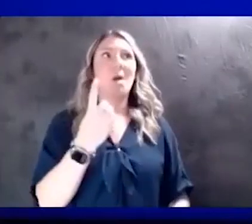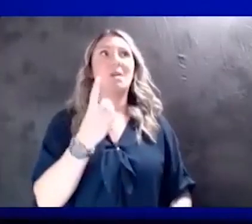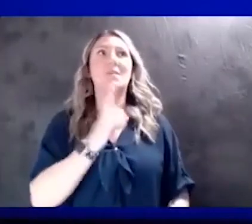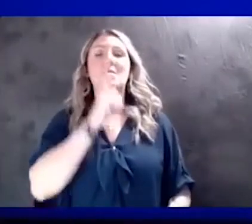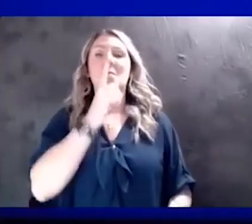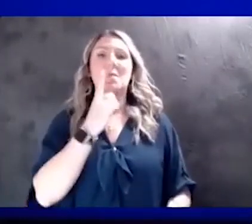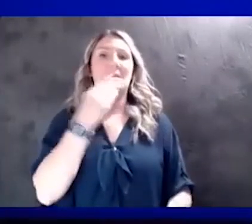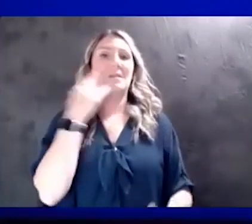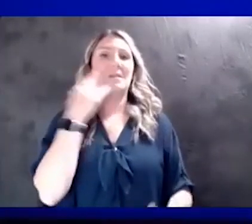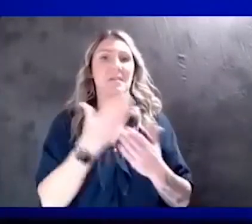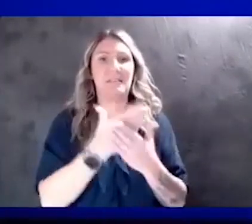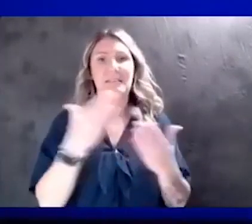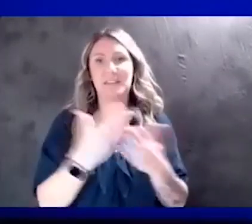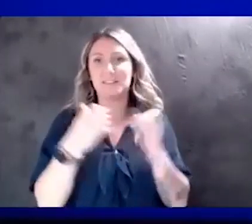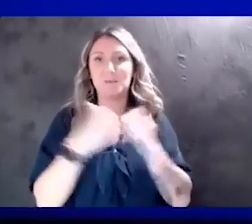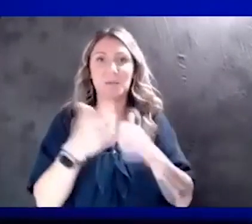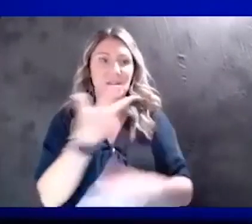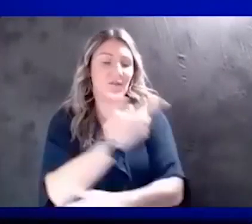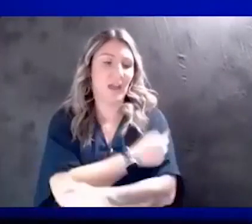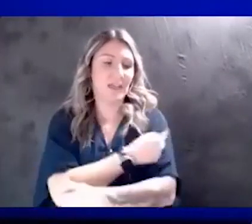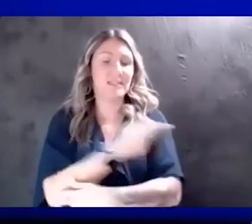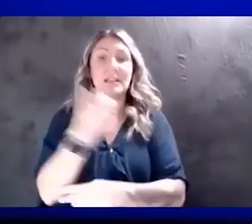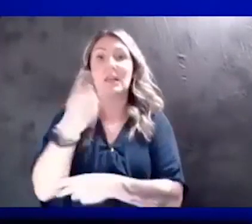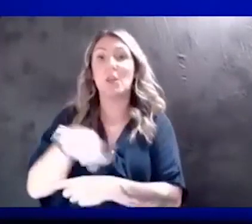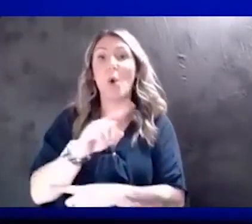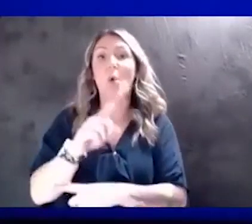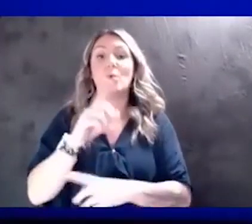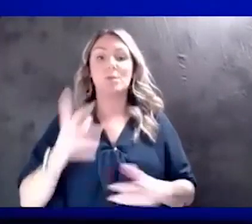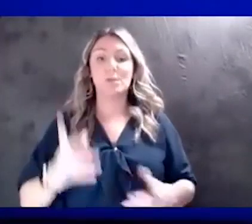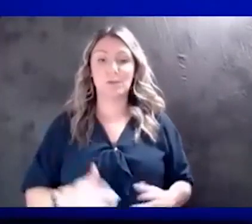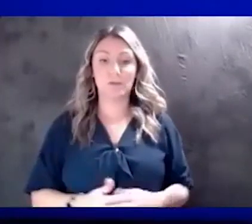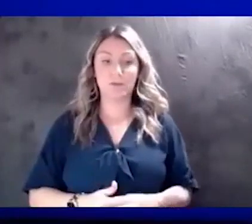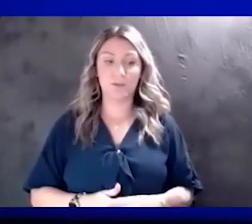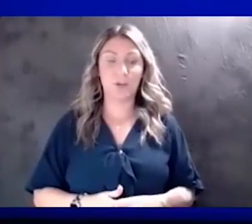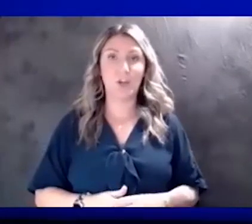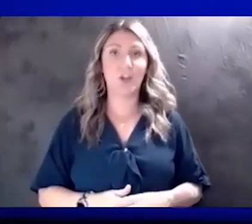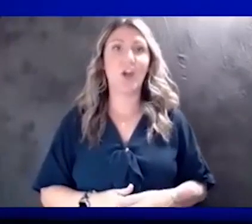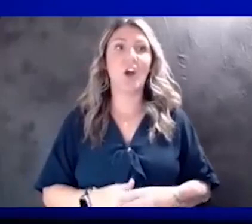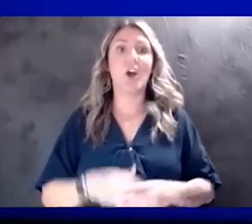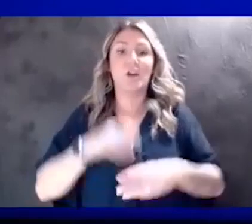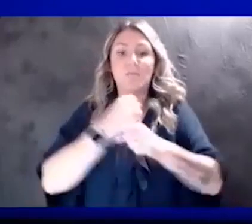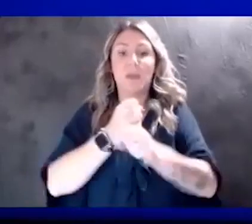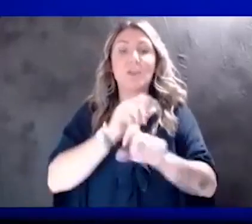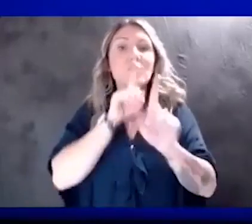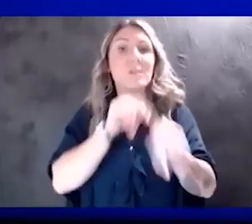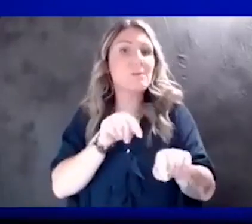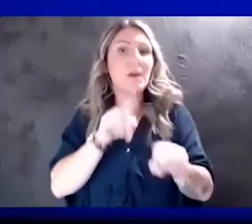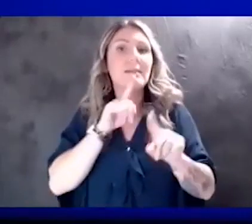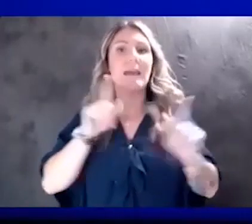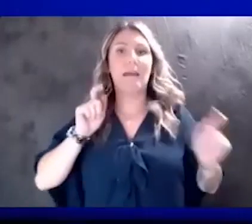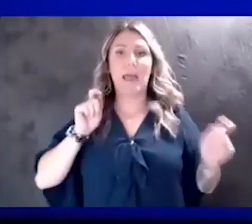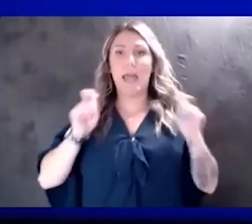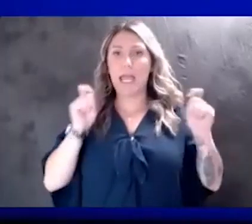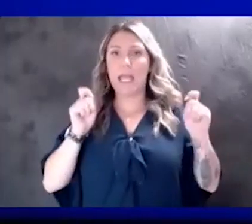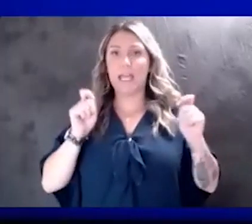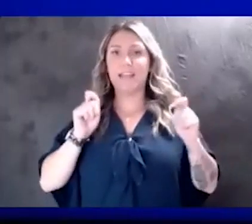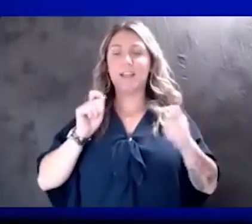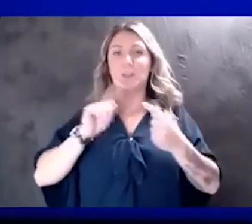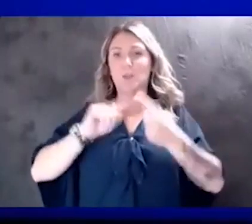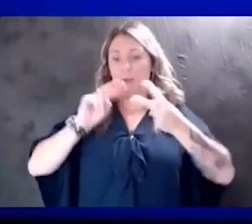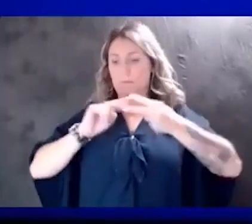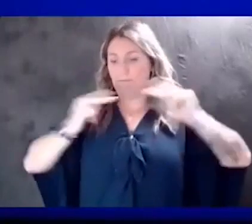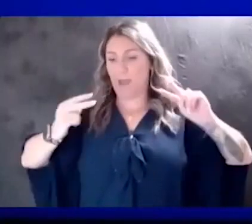these vaccinations is that they are producing responses that seem to be able to adapt fairly well to variants, and so that's the